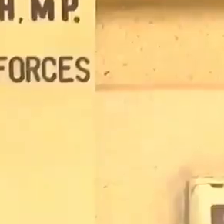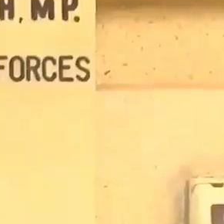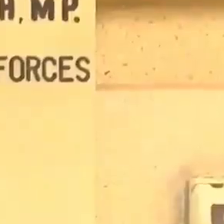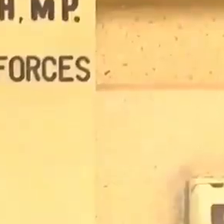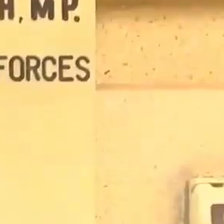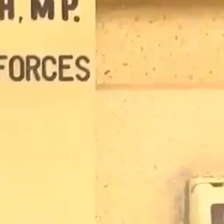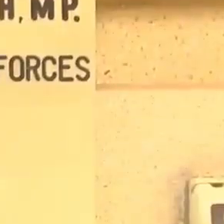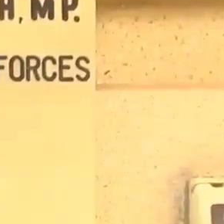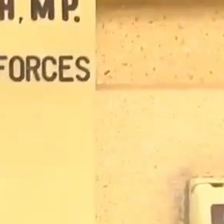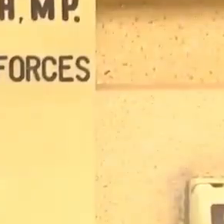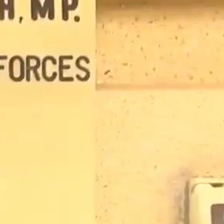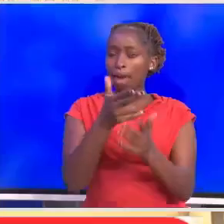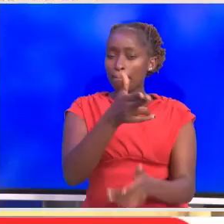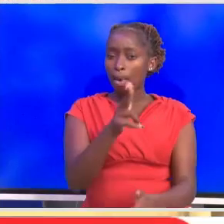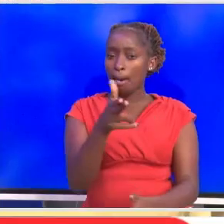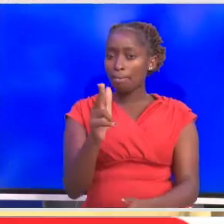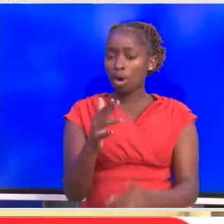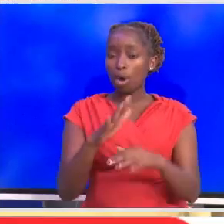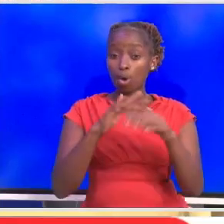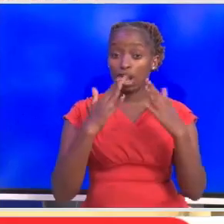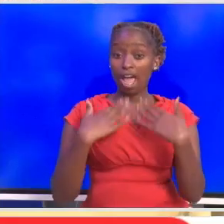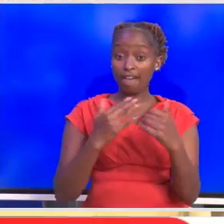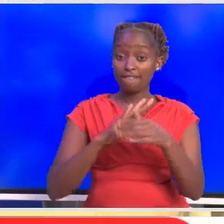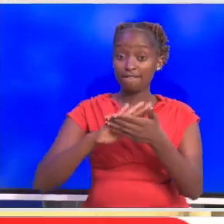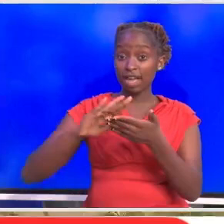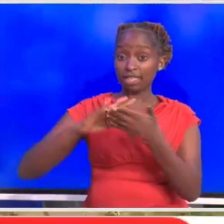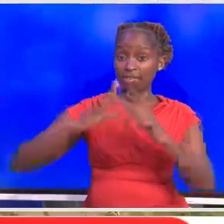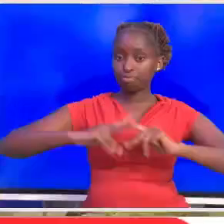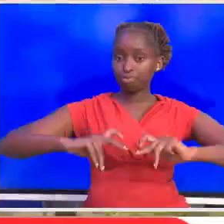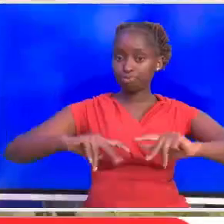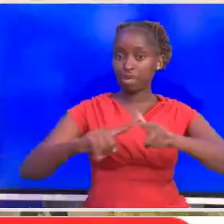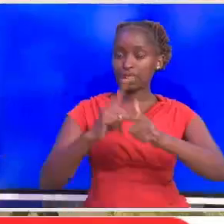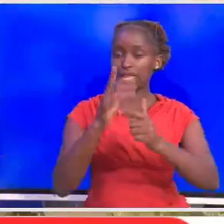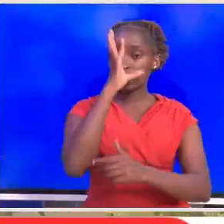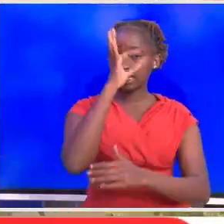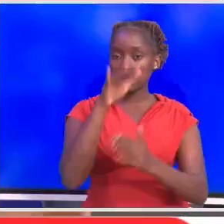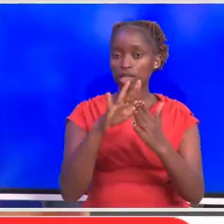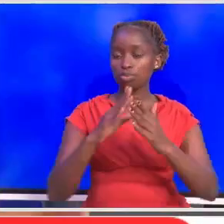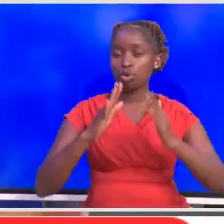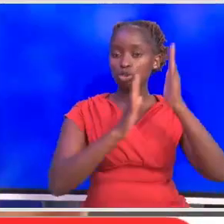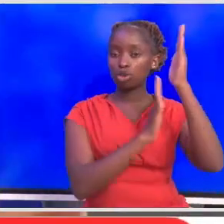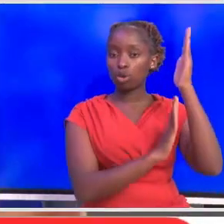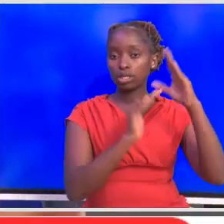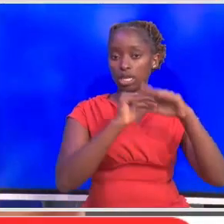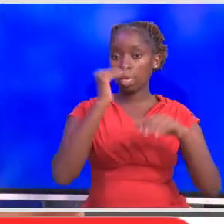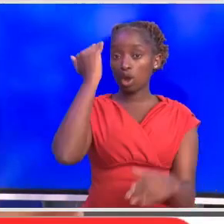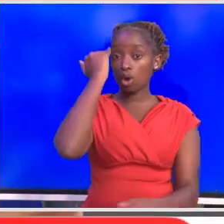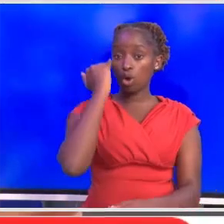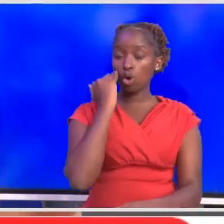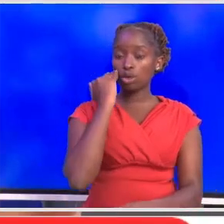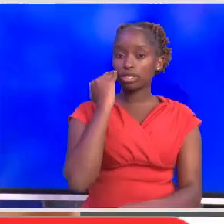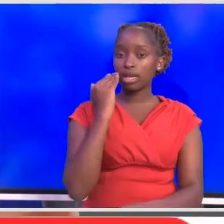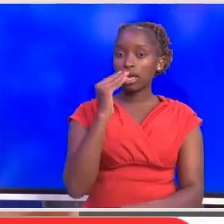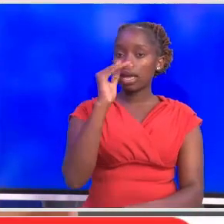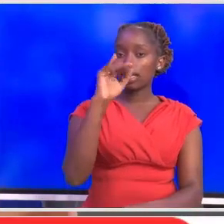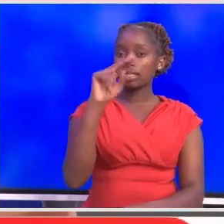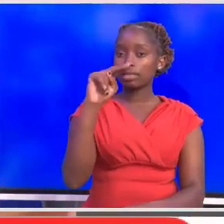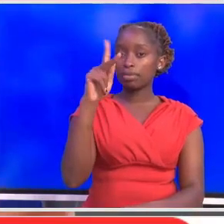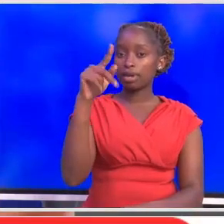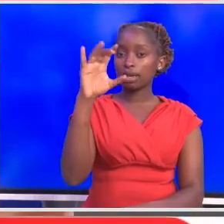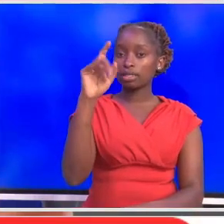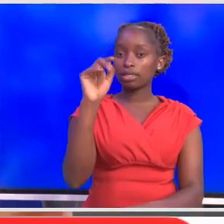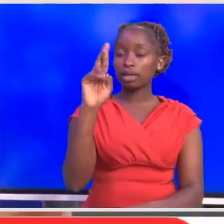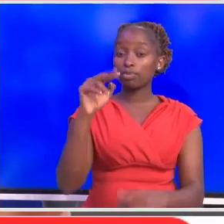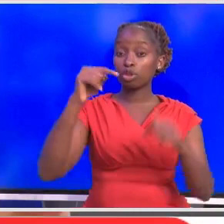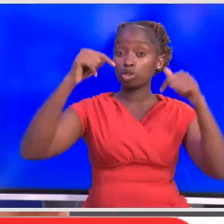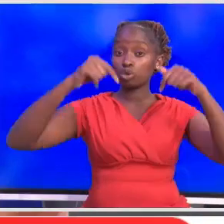shooting, calling for immediate investigations and heightened security in courts. Inspector General Japhet Koome, in a rejoinder